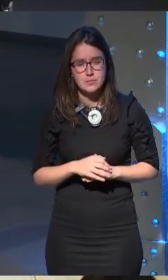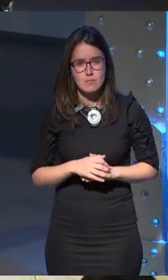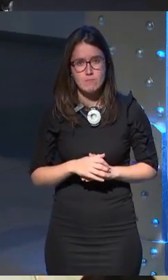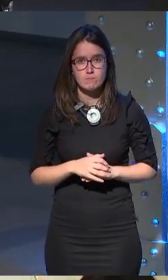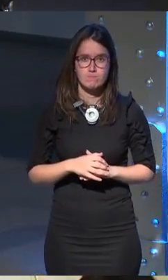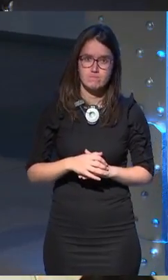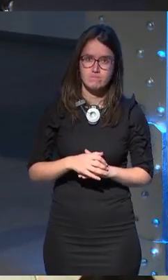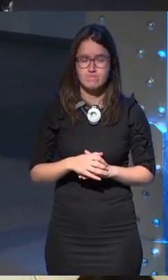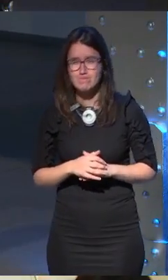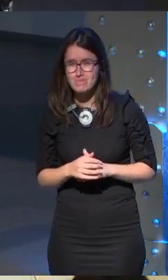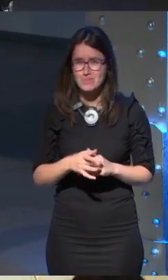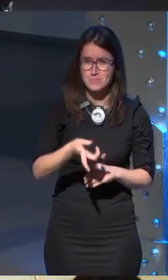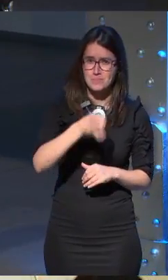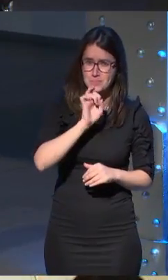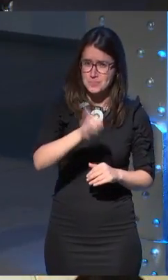Tough one.